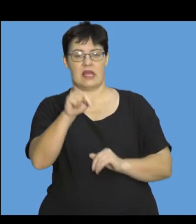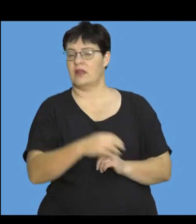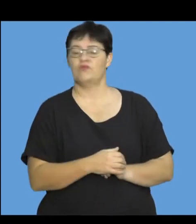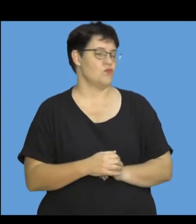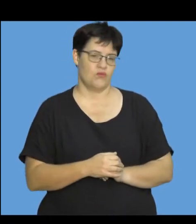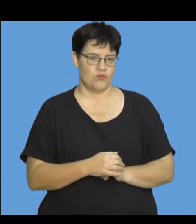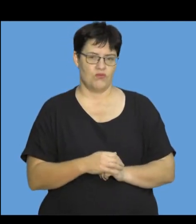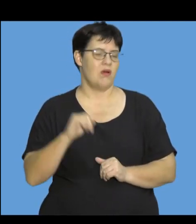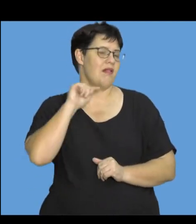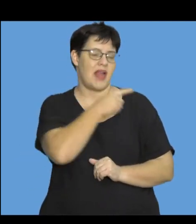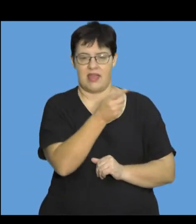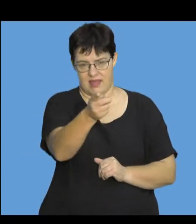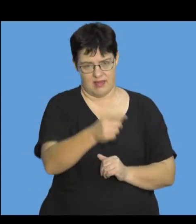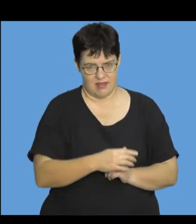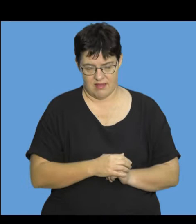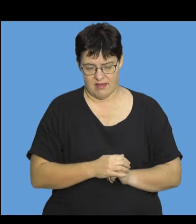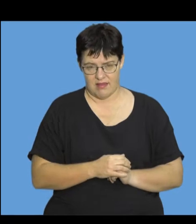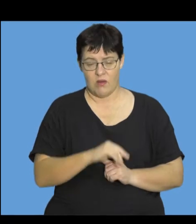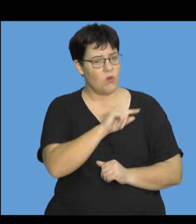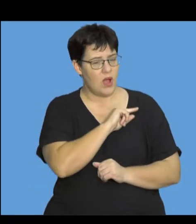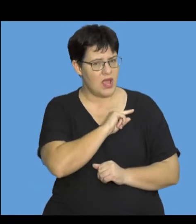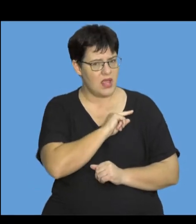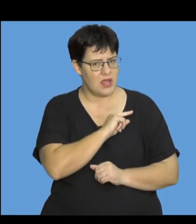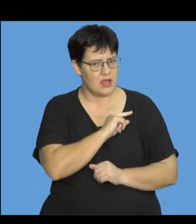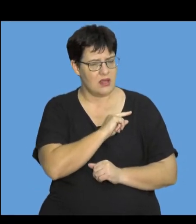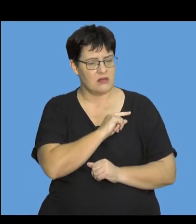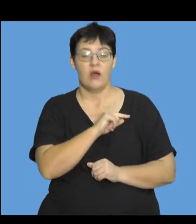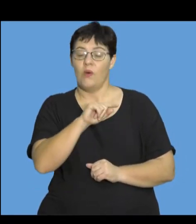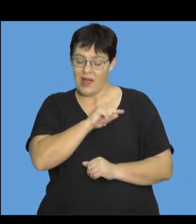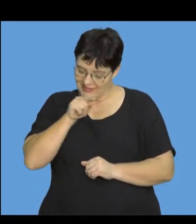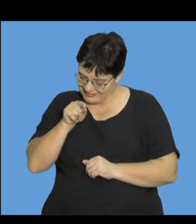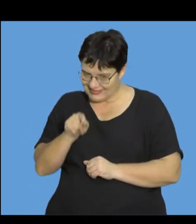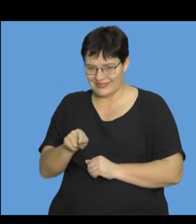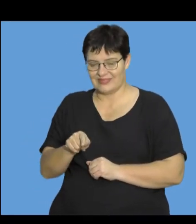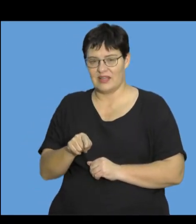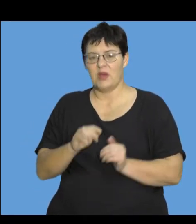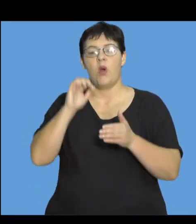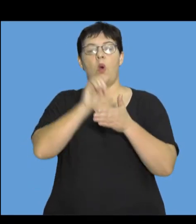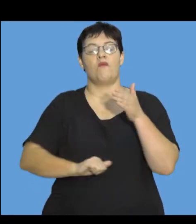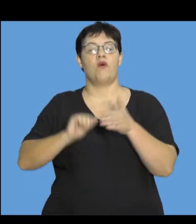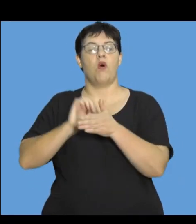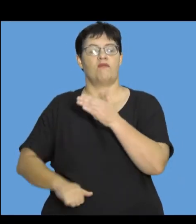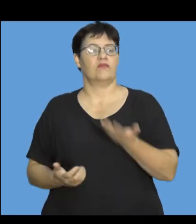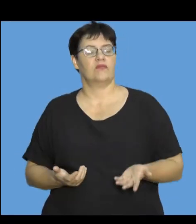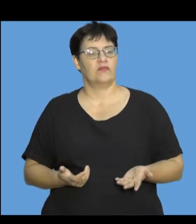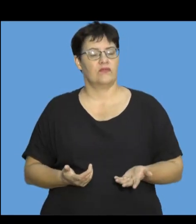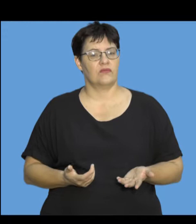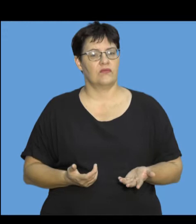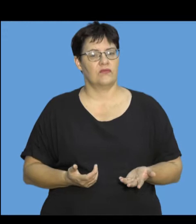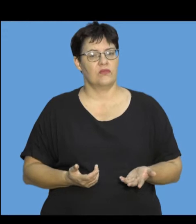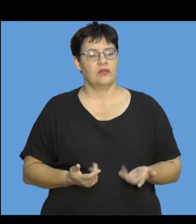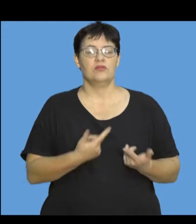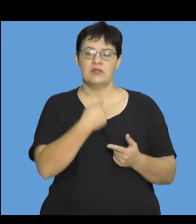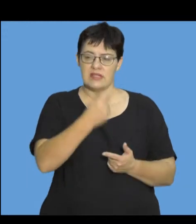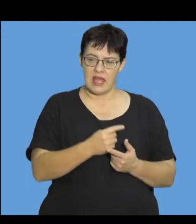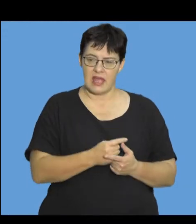n. This will be a lie. This is not correct. Why is it not correct? It's because you are subtracting the exponent. So it